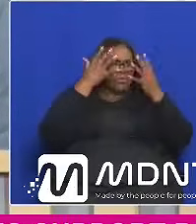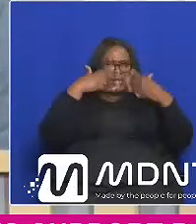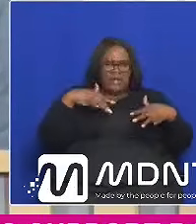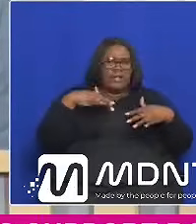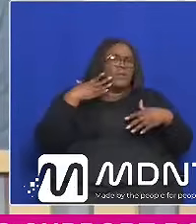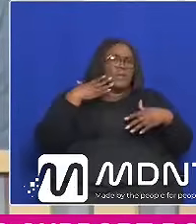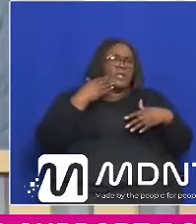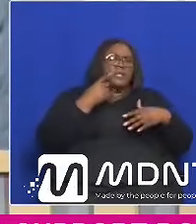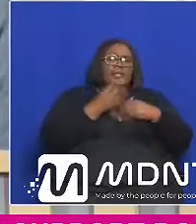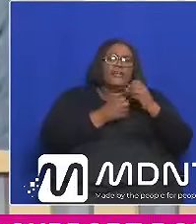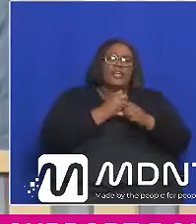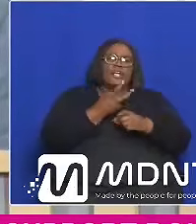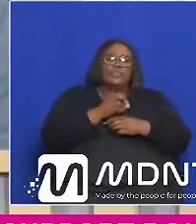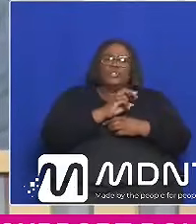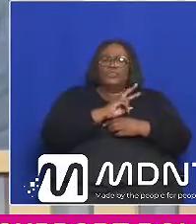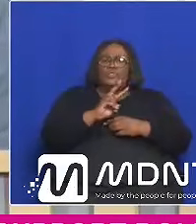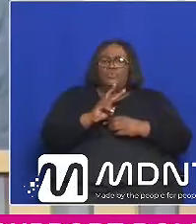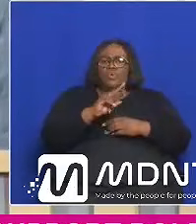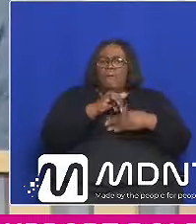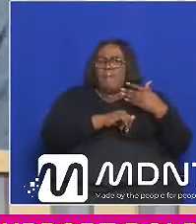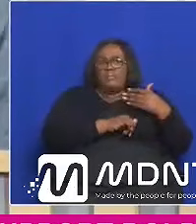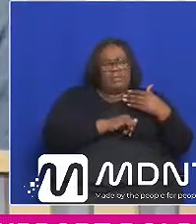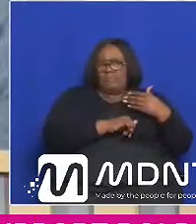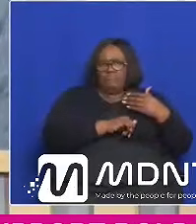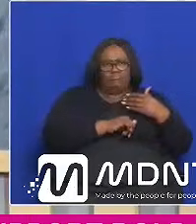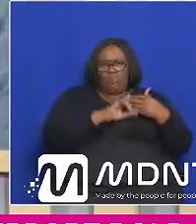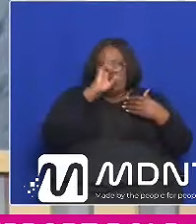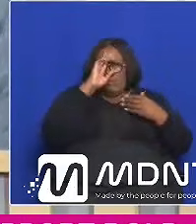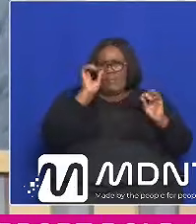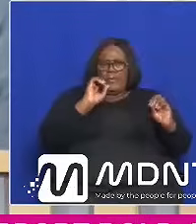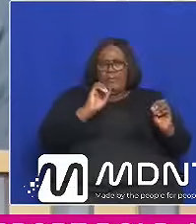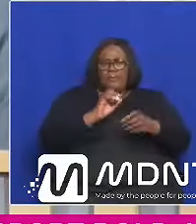remember the month, but it was 2022. Okay.